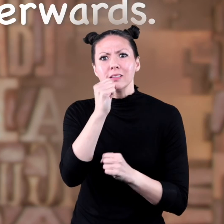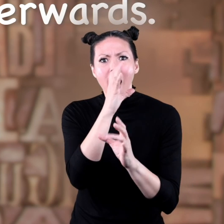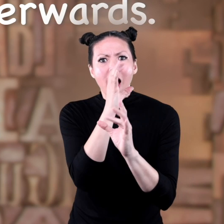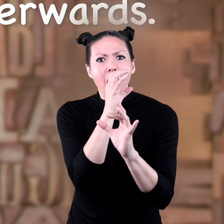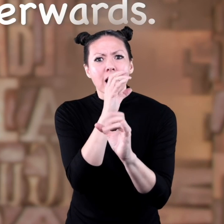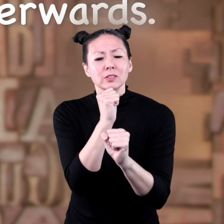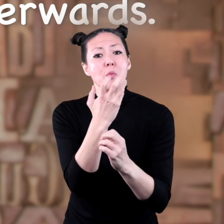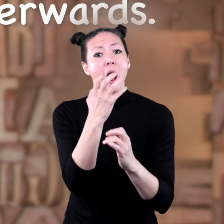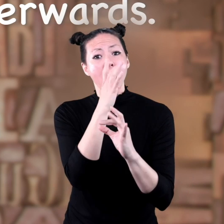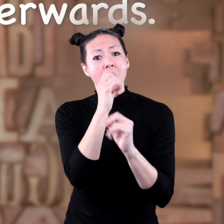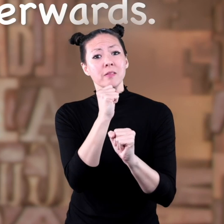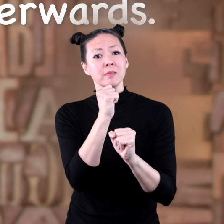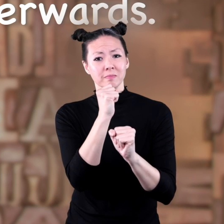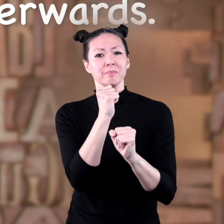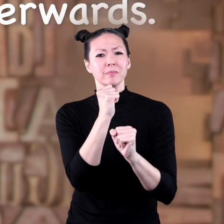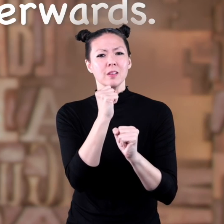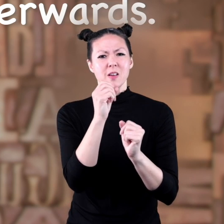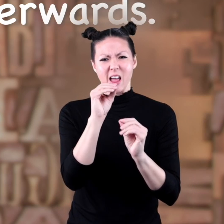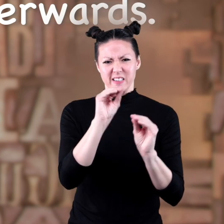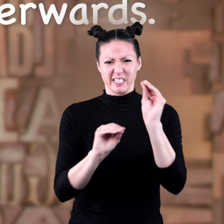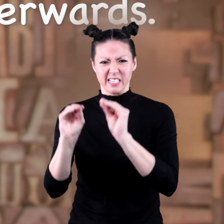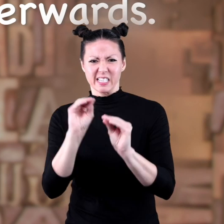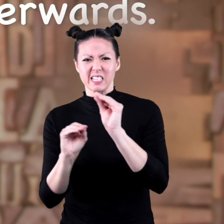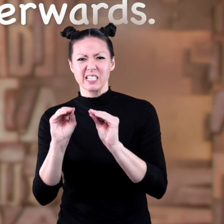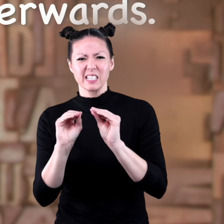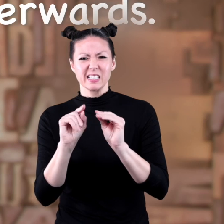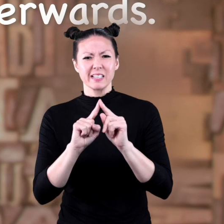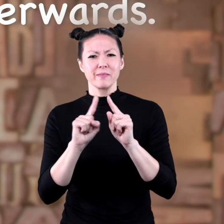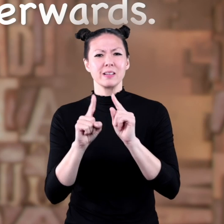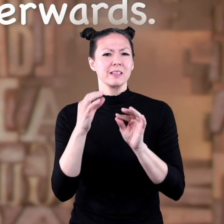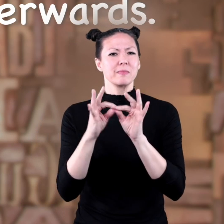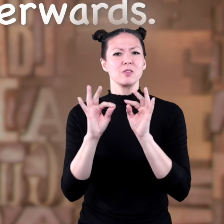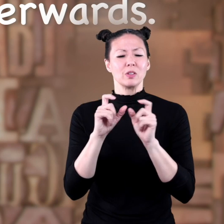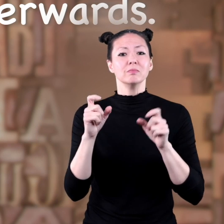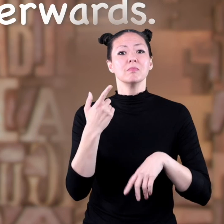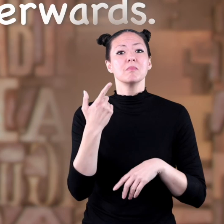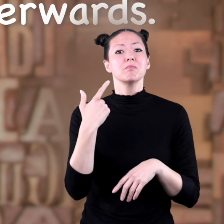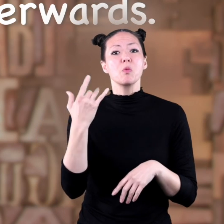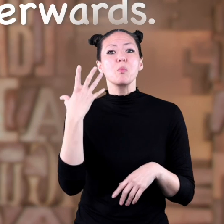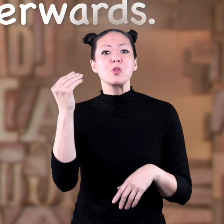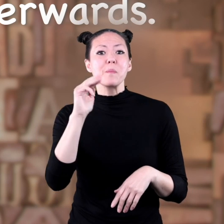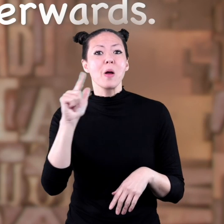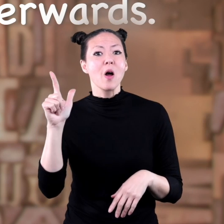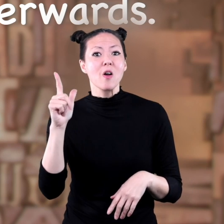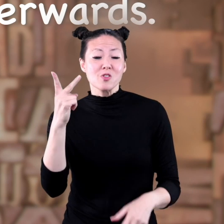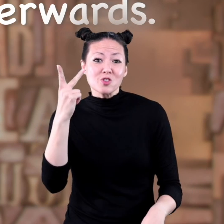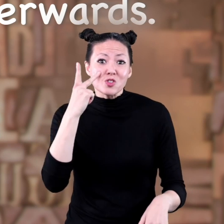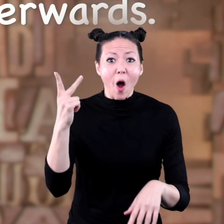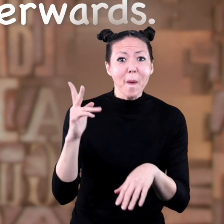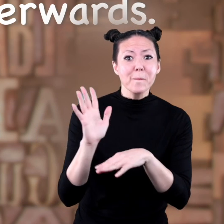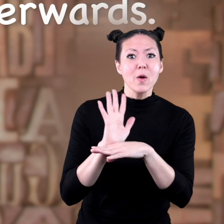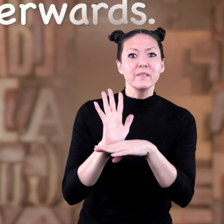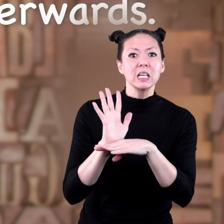interest. To help solve this problem, try combining simple sentences. They went to the mall